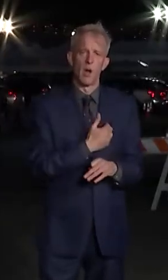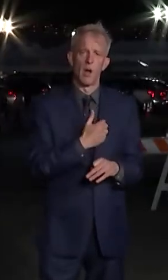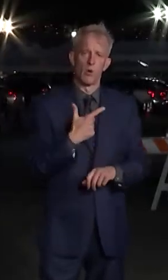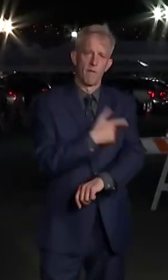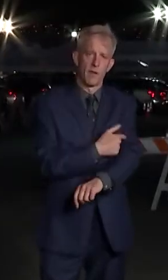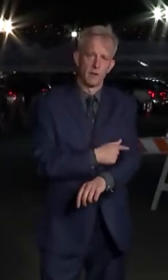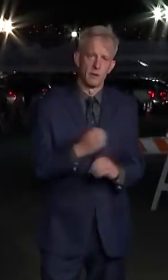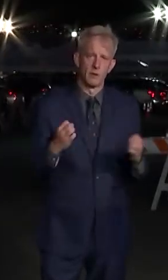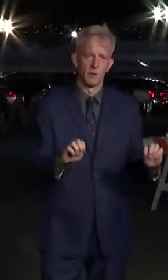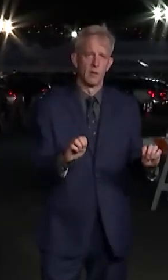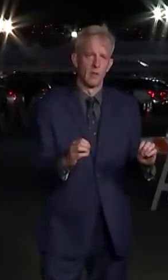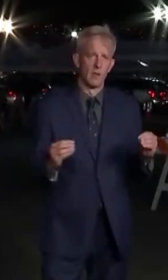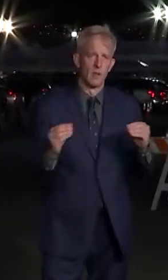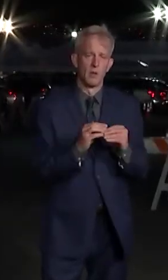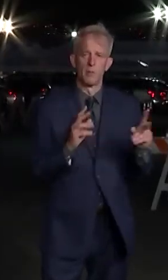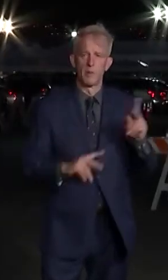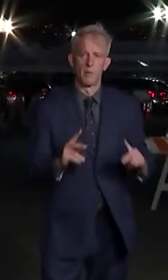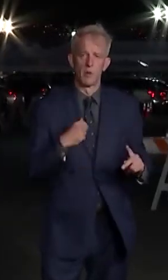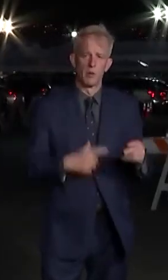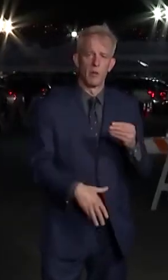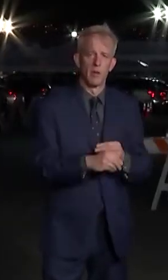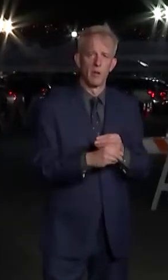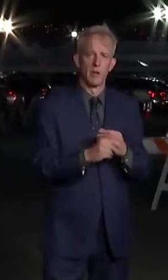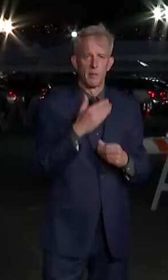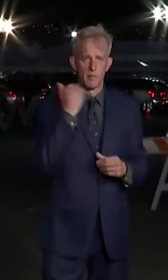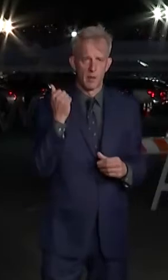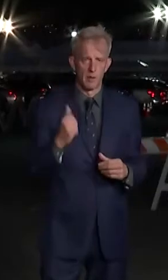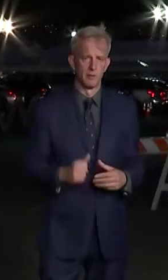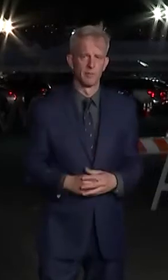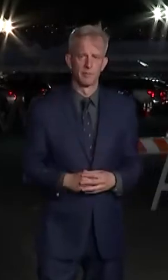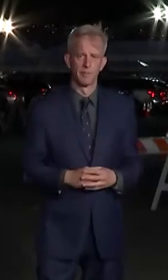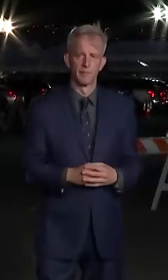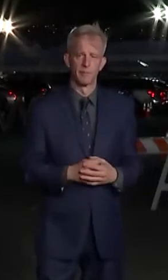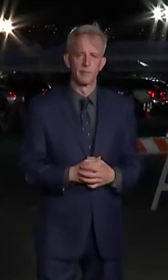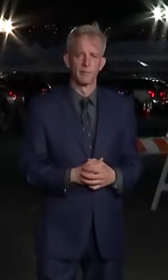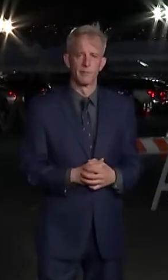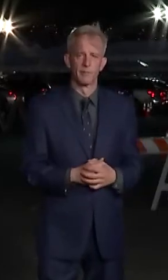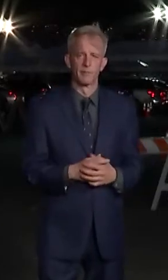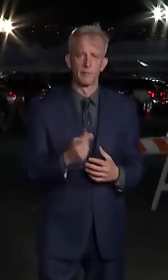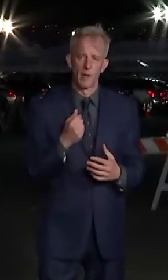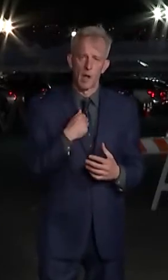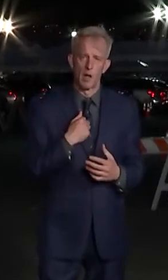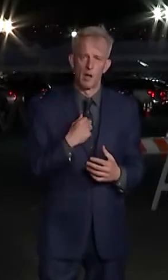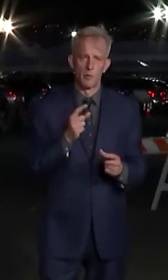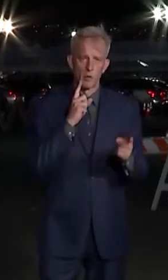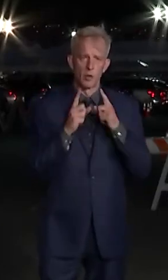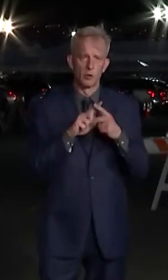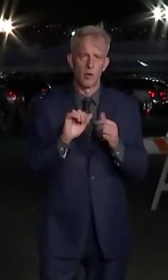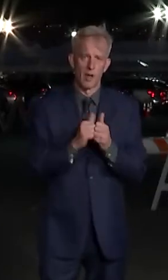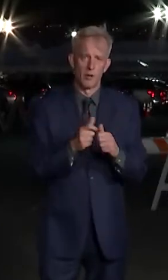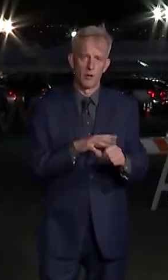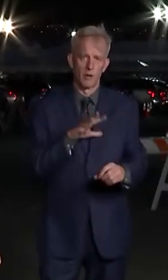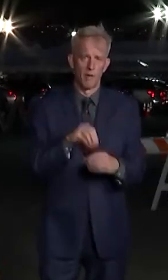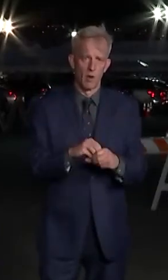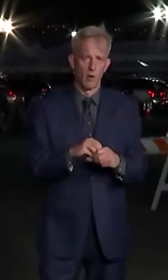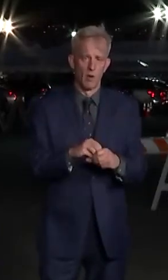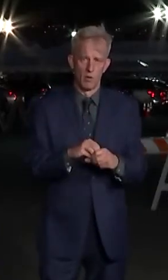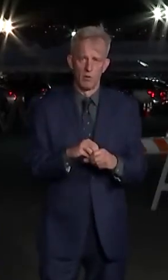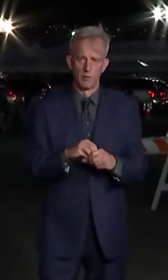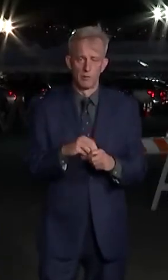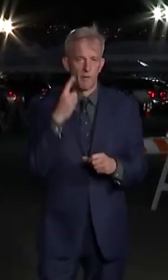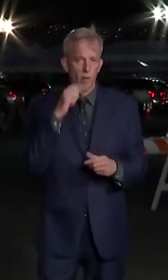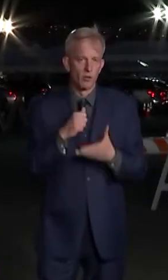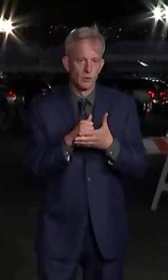and the more people we can add to it, the better. And I'm going to talk to you about how you can get involved and or support CORE. But I want to thank the